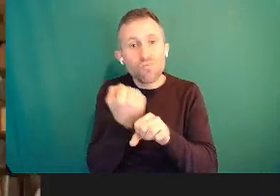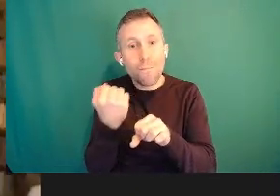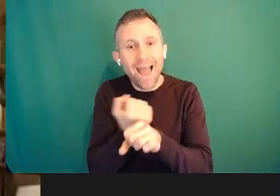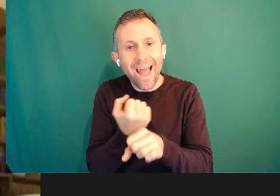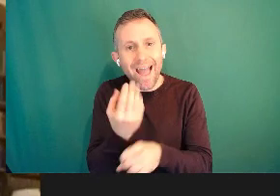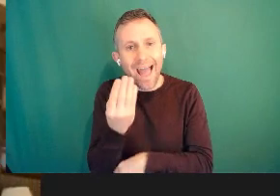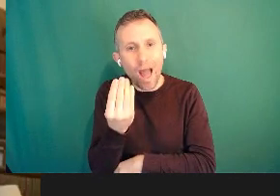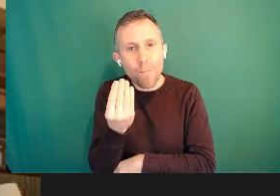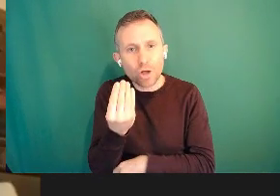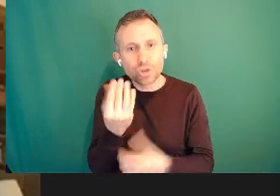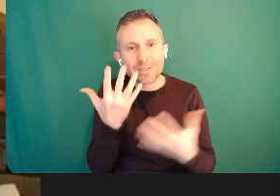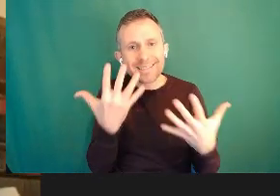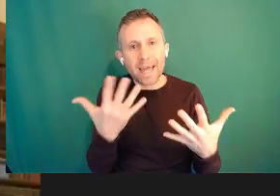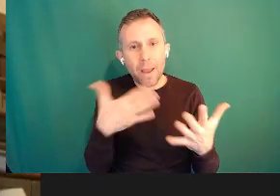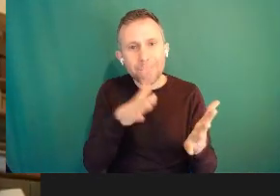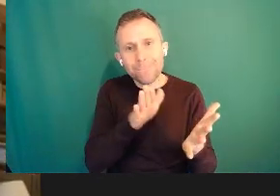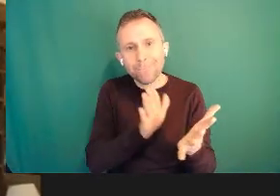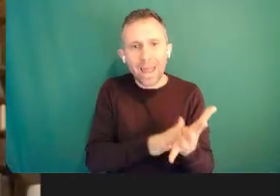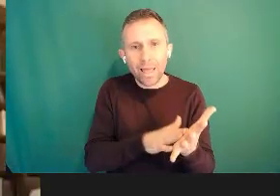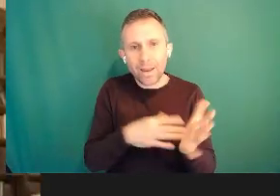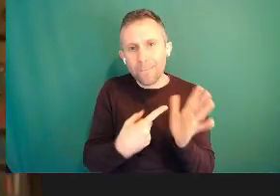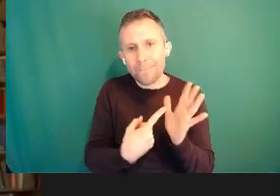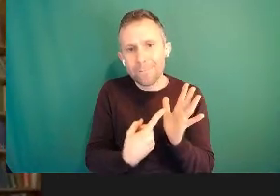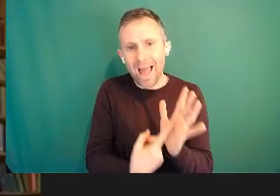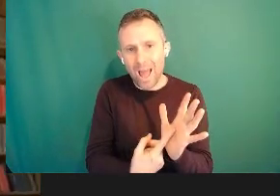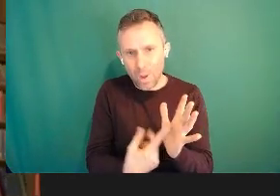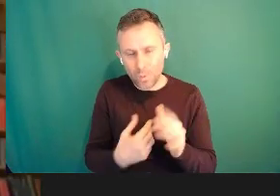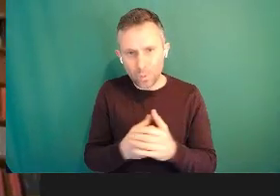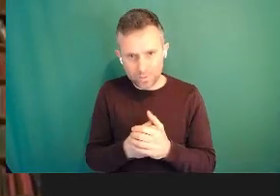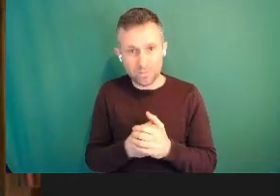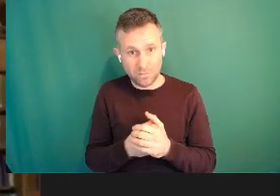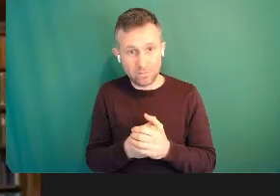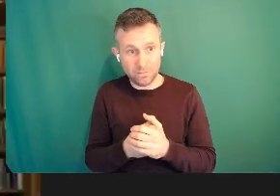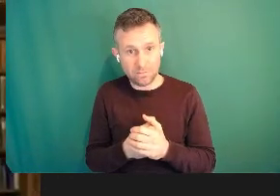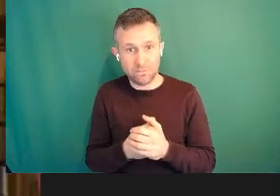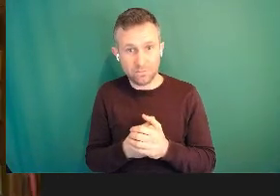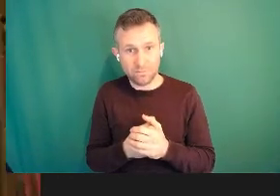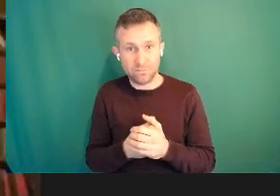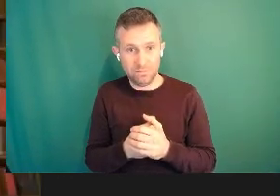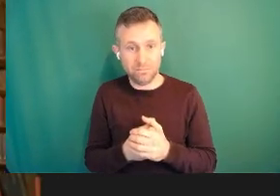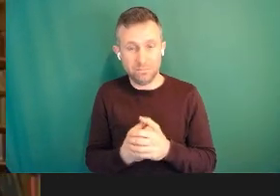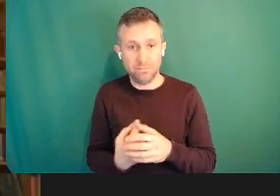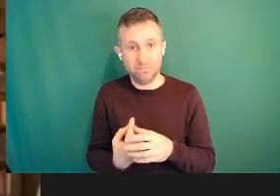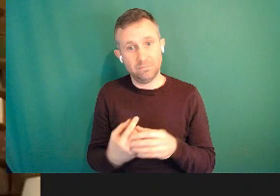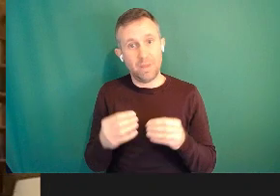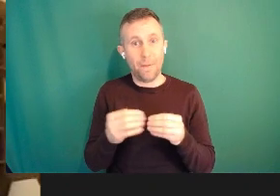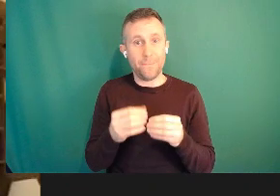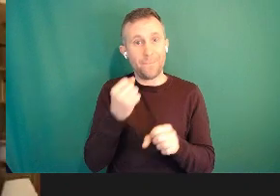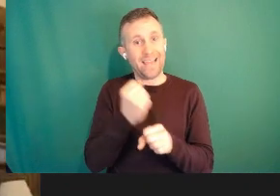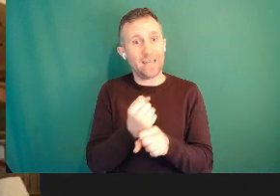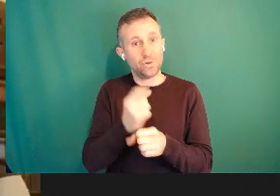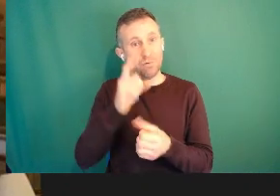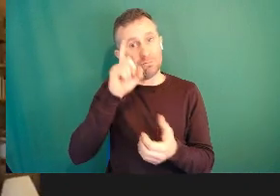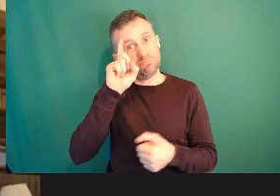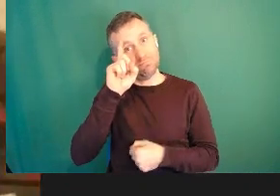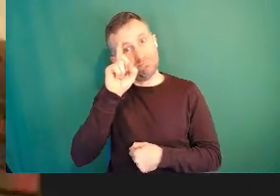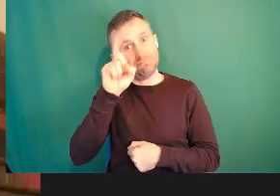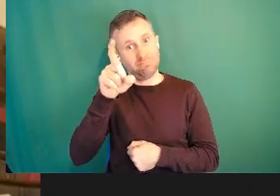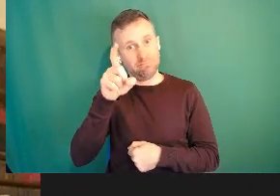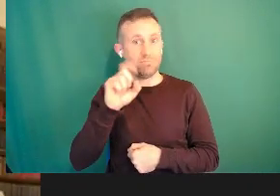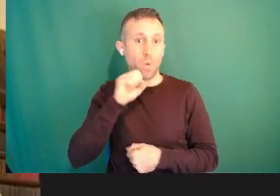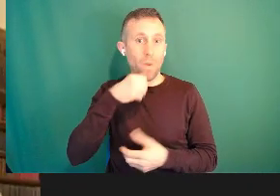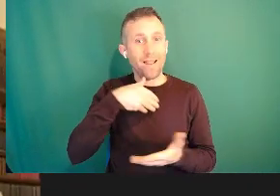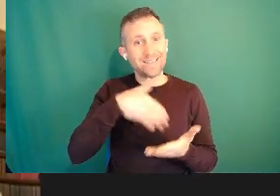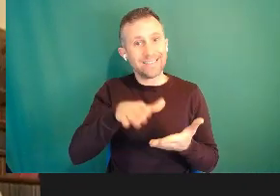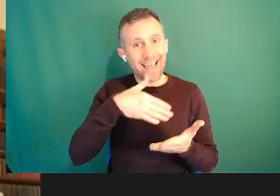so they sold a lot of the Duchess's possessions, including the more valuable and important books. And so there were two